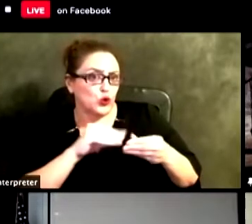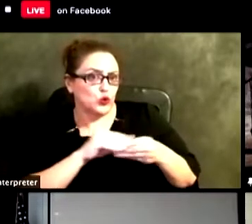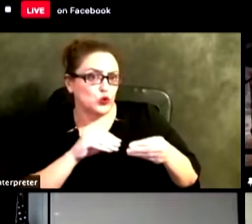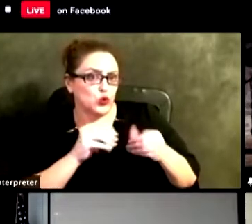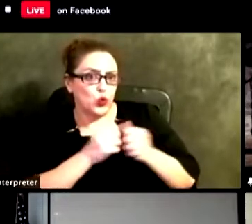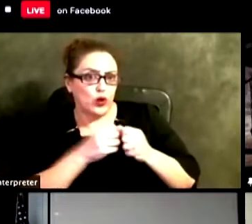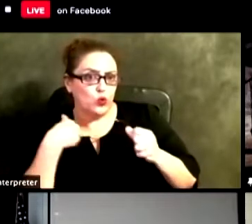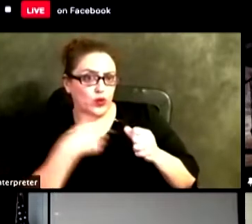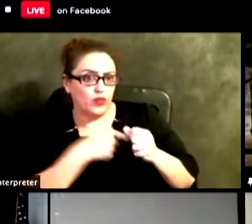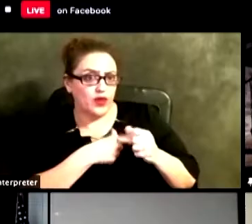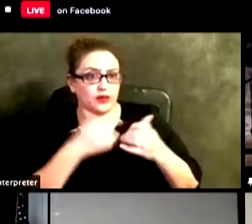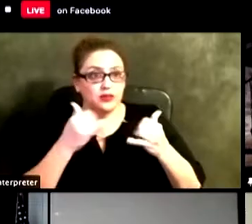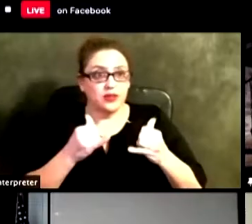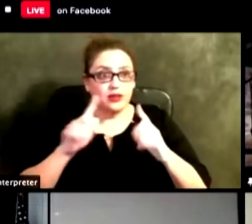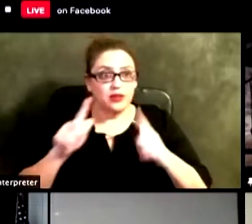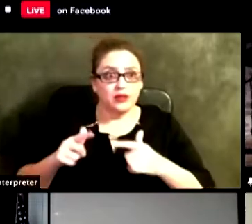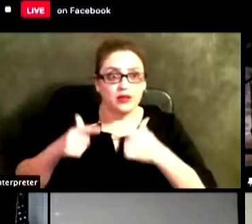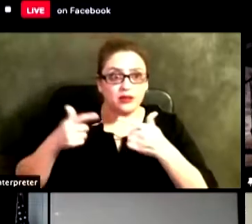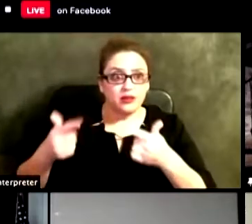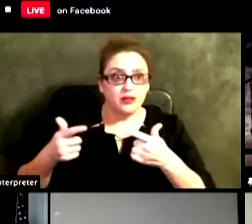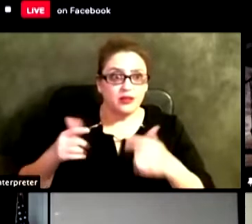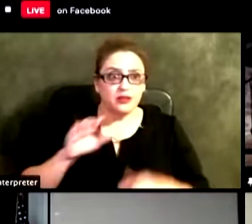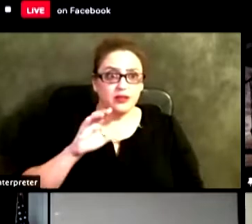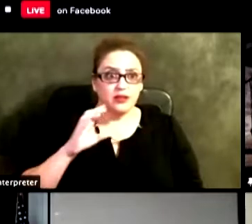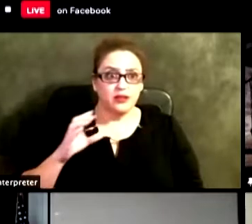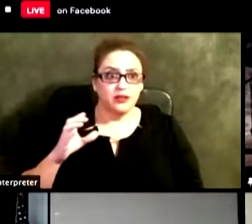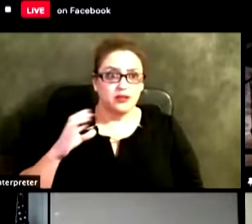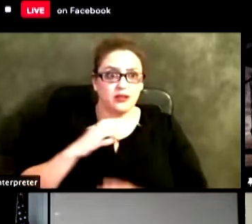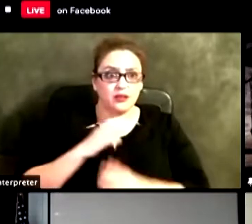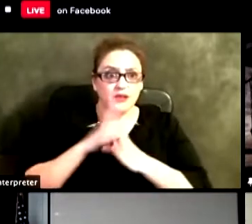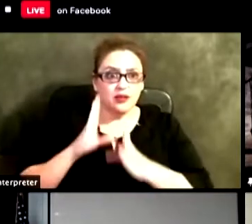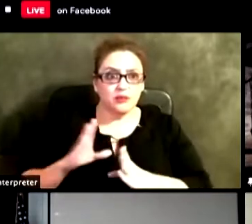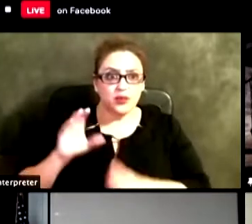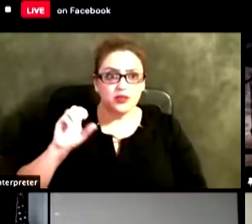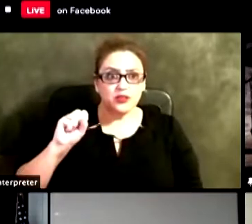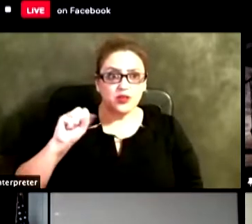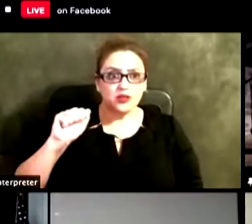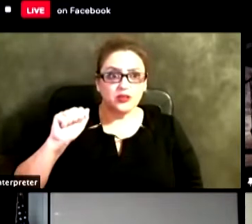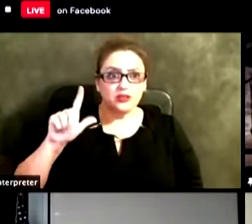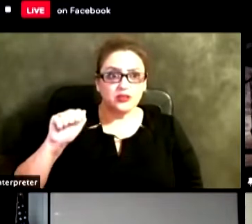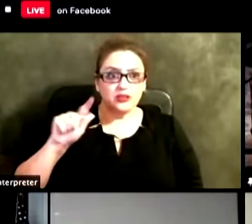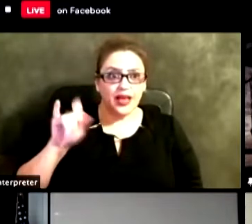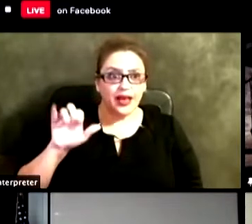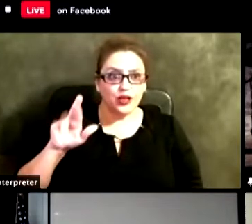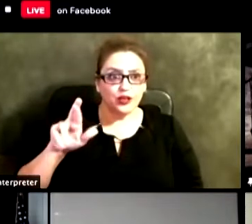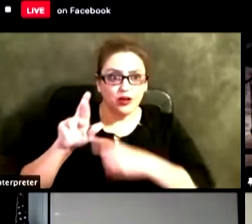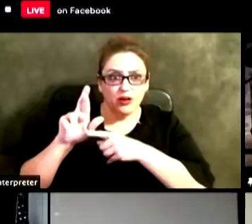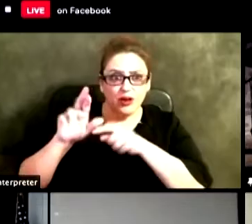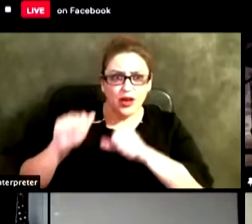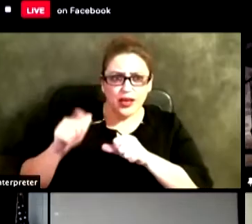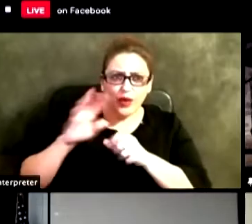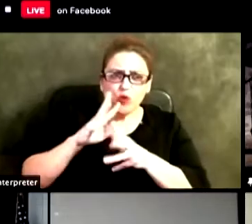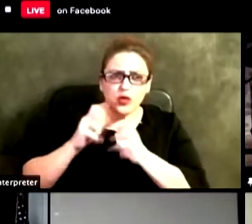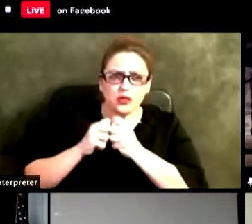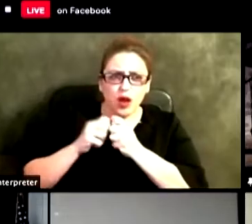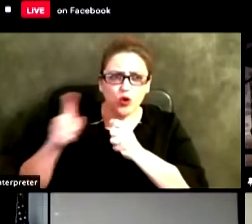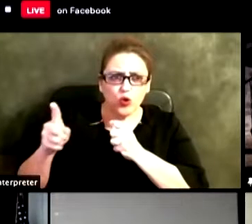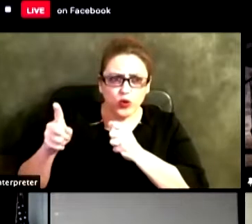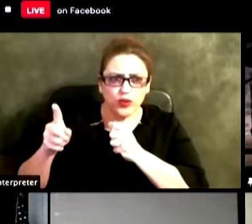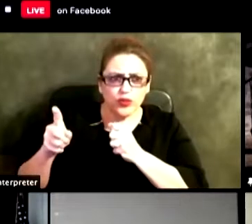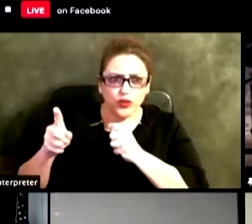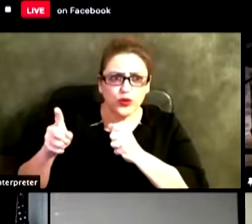actually going to. I'm sorry, ma'am. Can we maybe talk with you offline to figure out what it was that law enforcement did